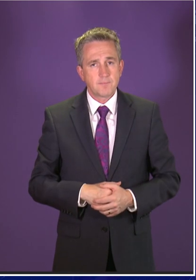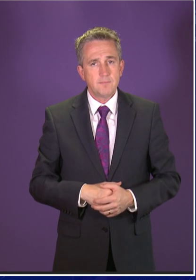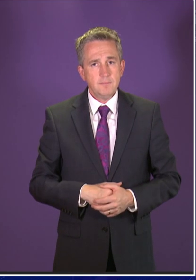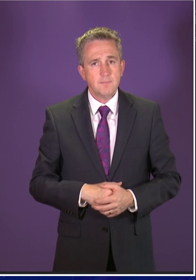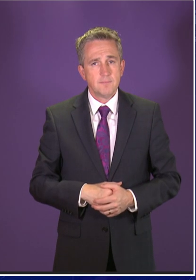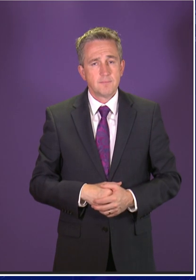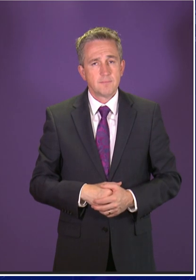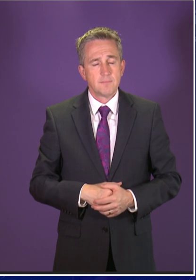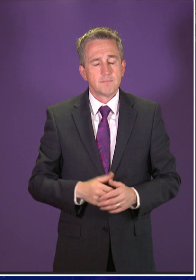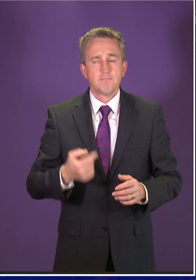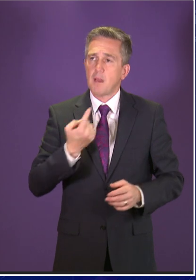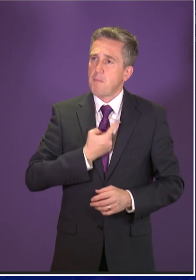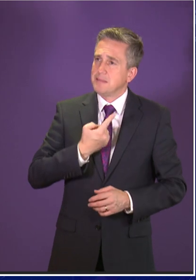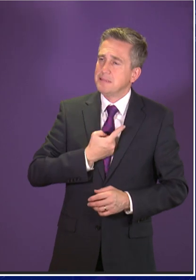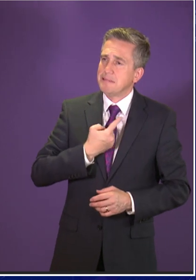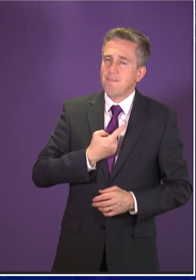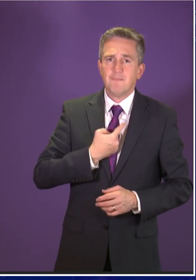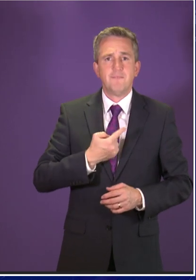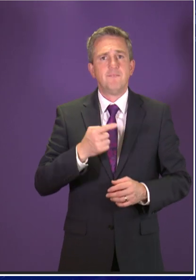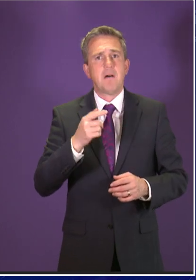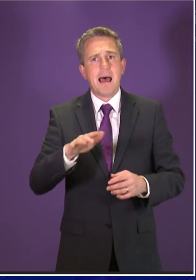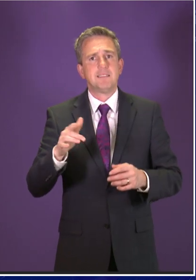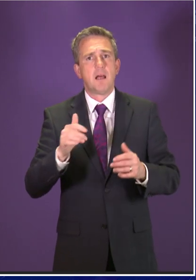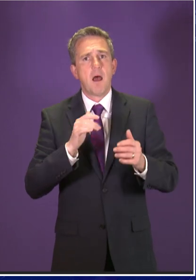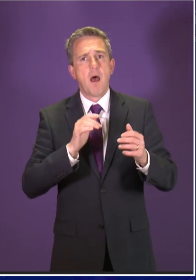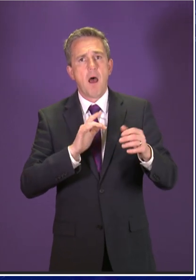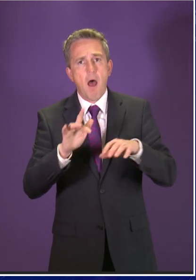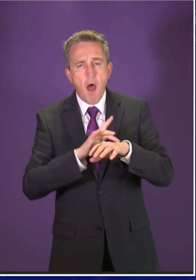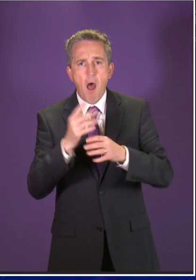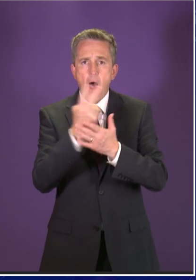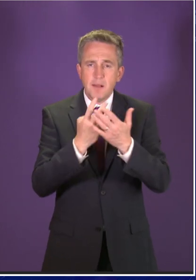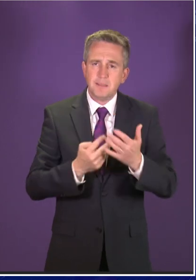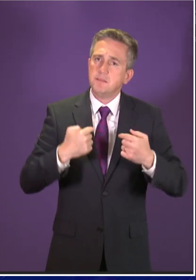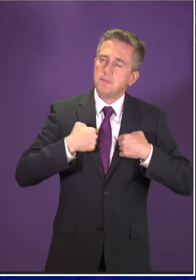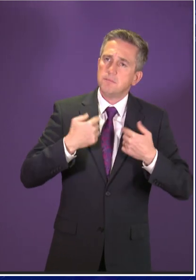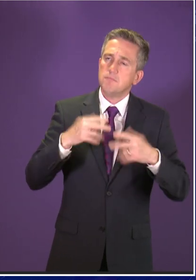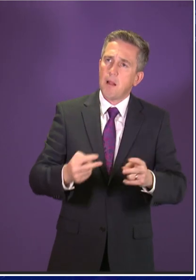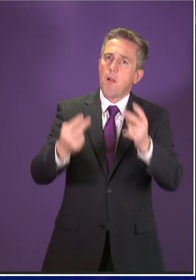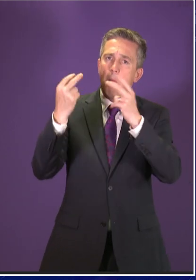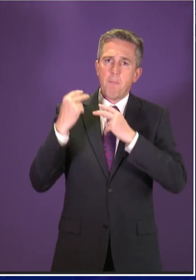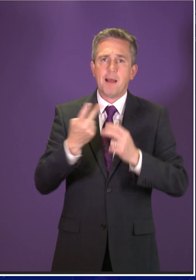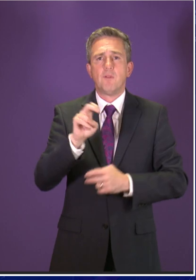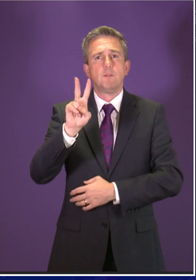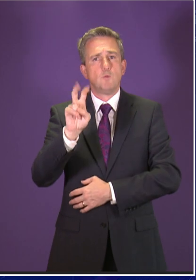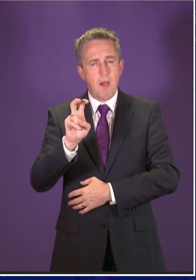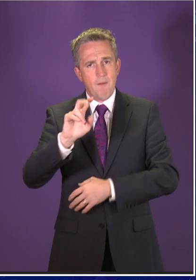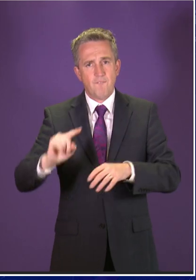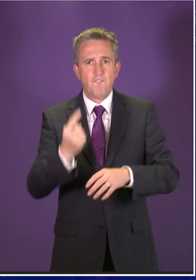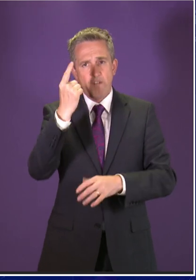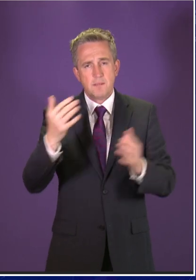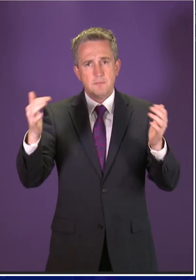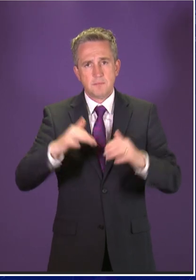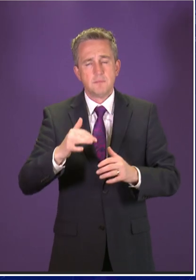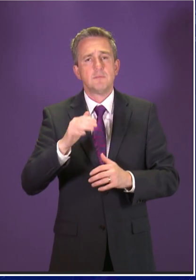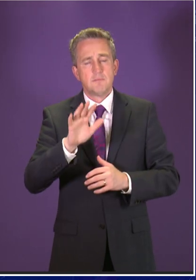an artist, I've learned anything from the inspiring discussions that have emerged from this summit since 2012, it